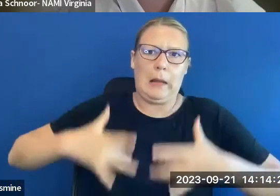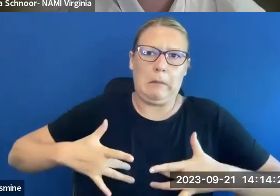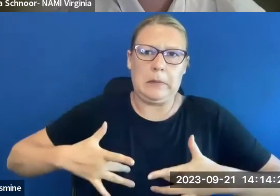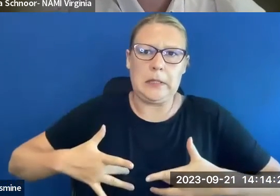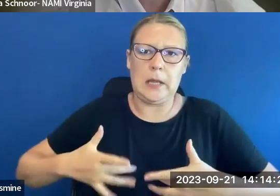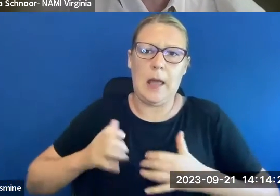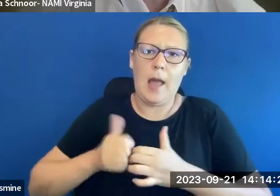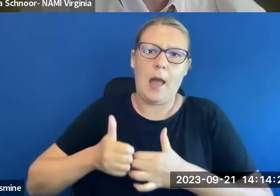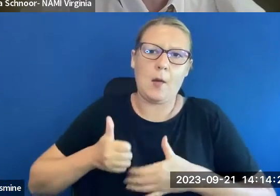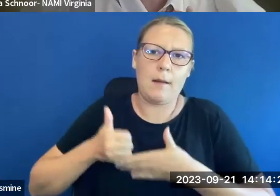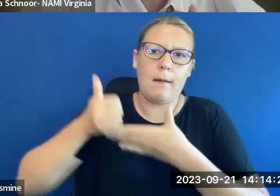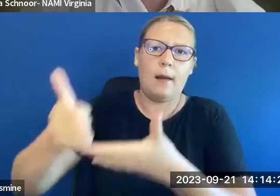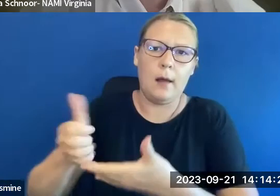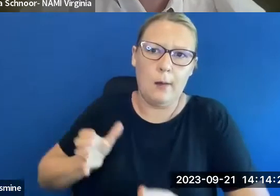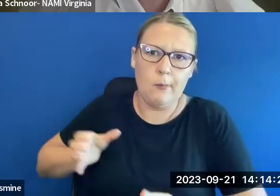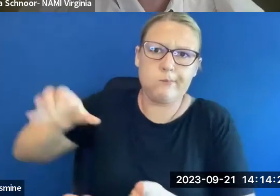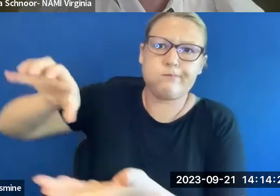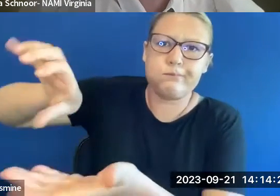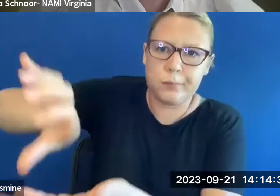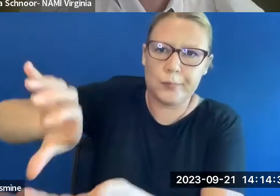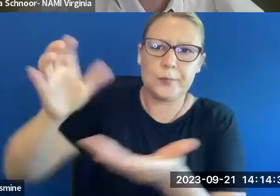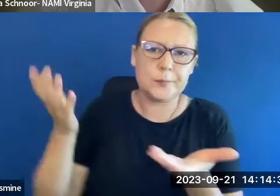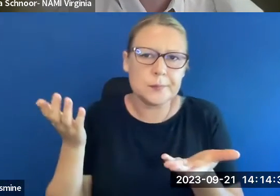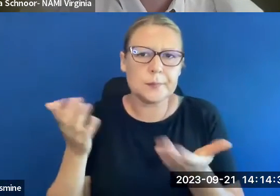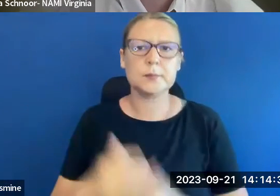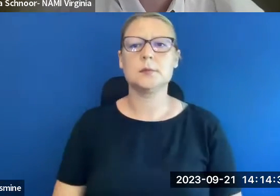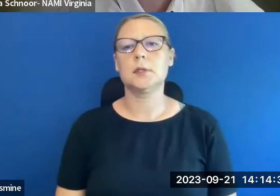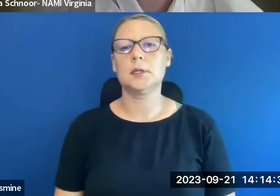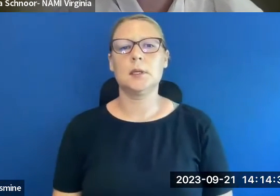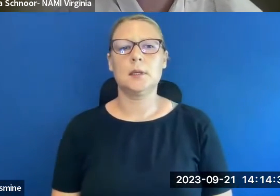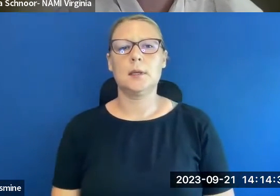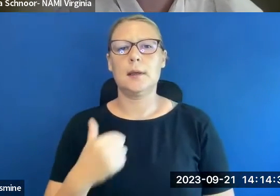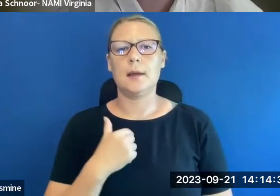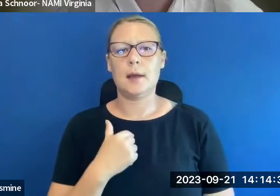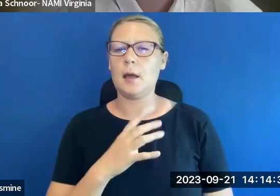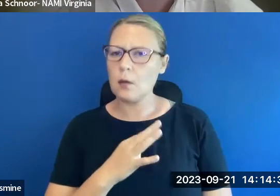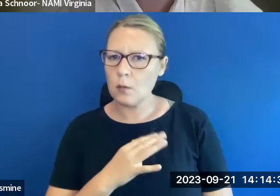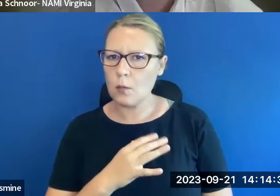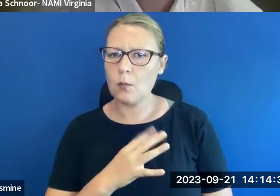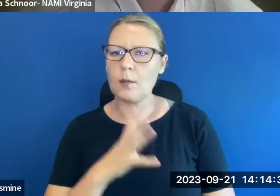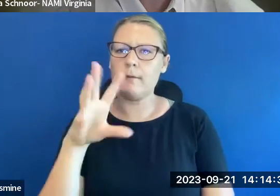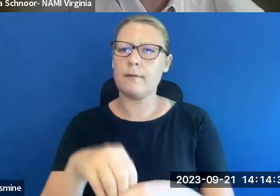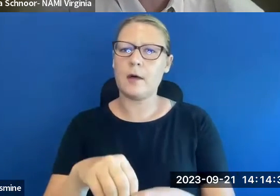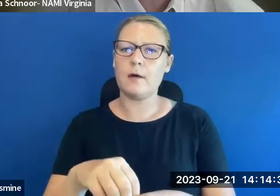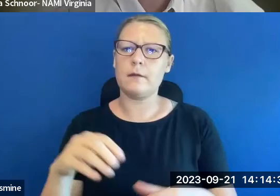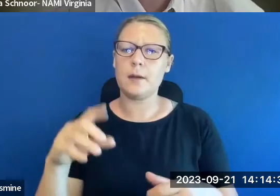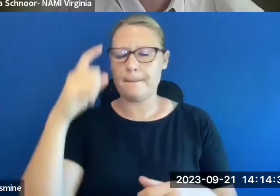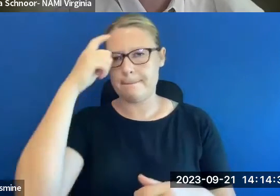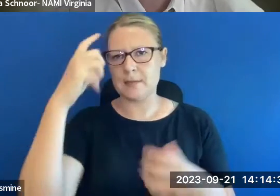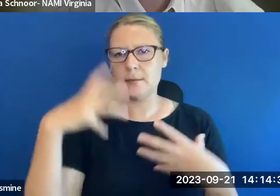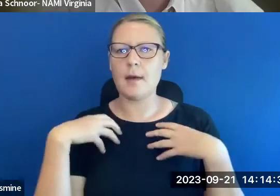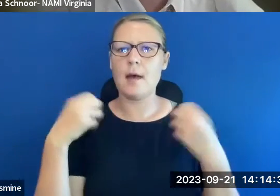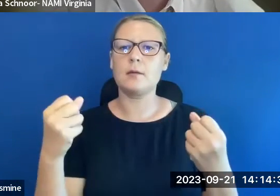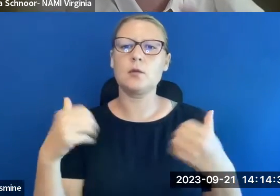with that as well. I had the privilege of taking part in a youth mental health first aid training. And I think